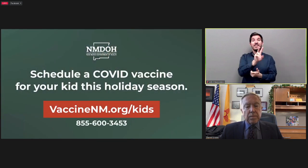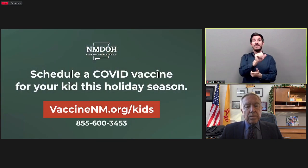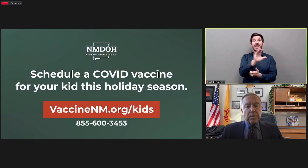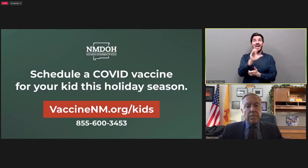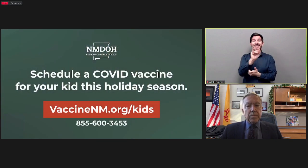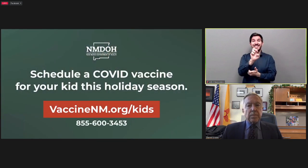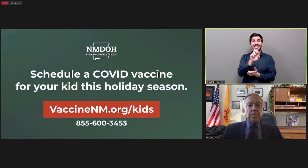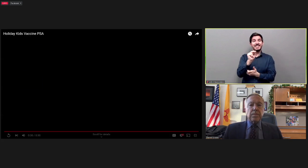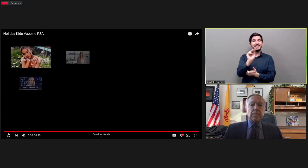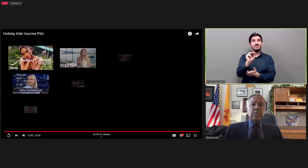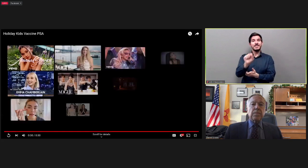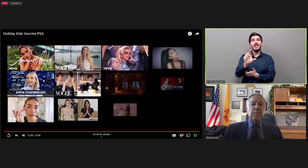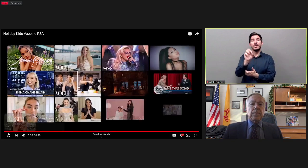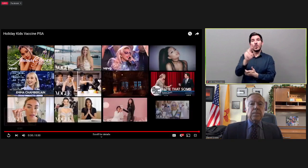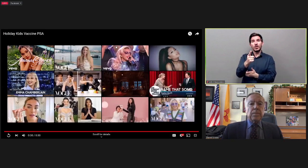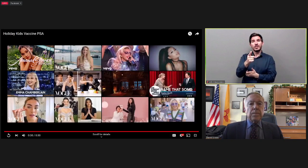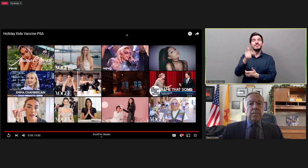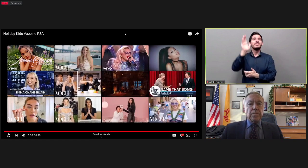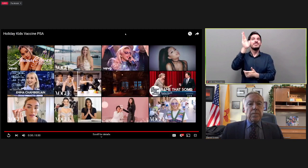vaccinenm.org/kids.